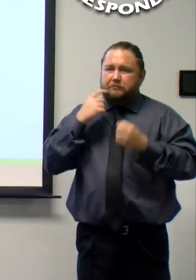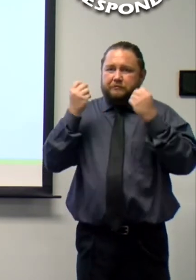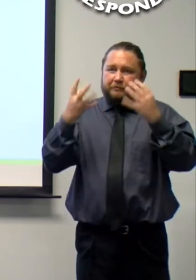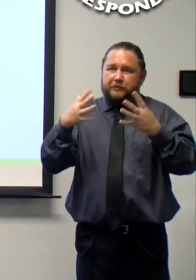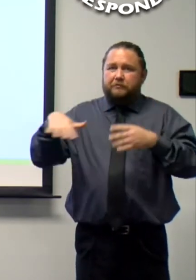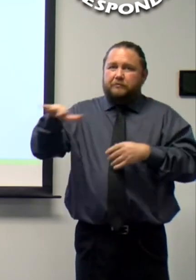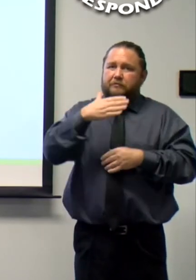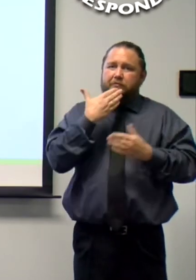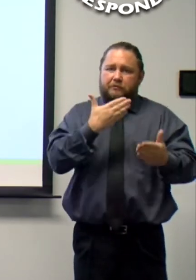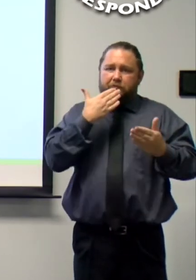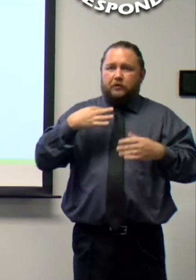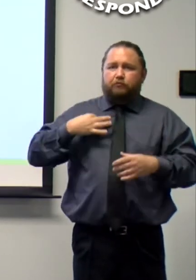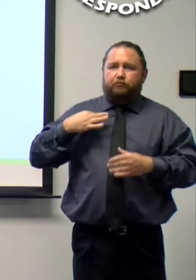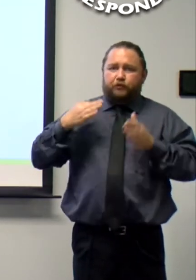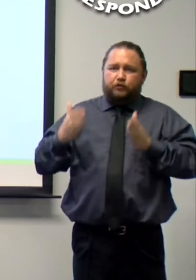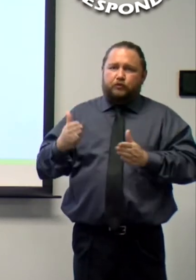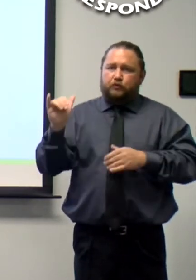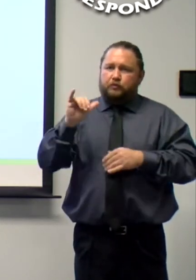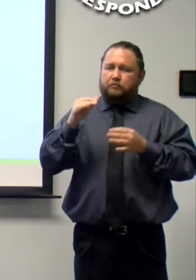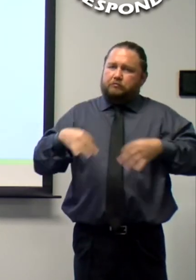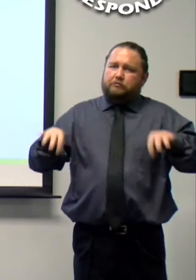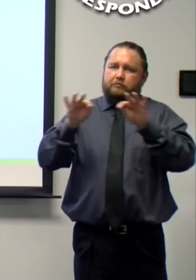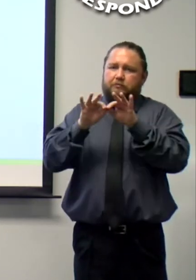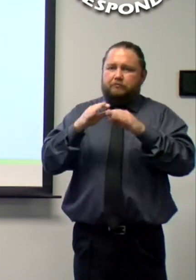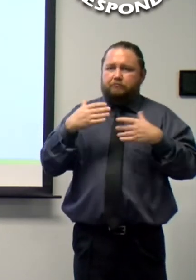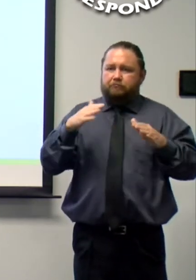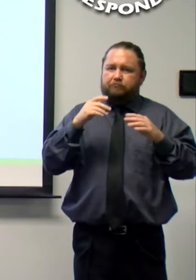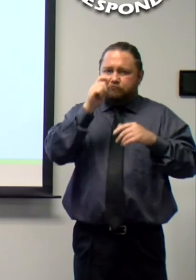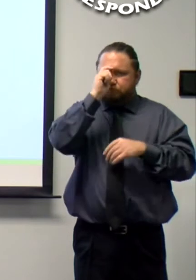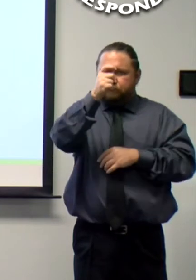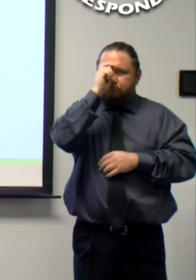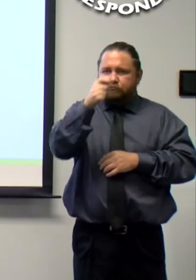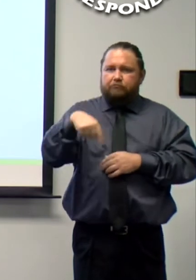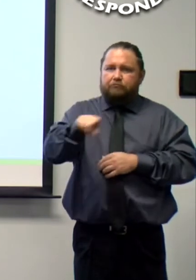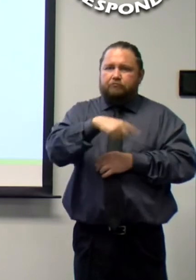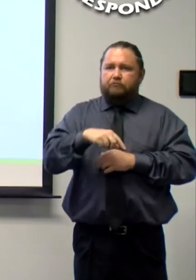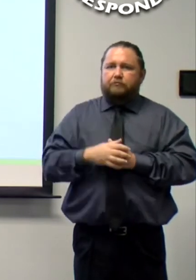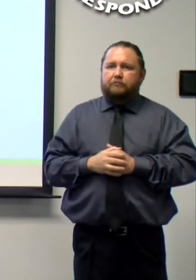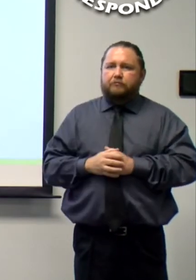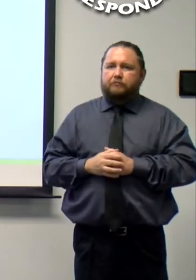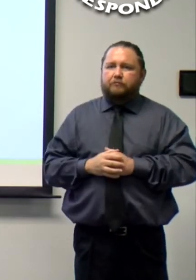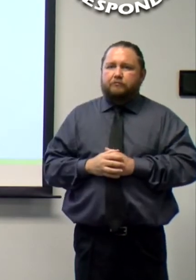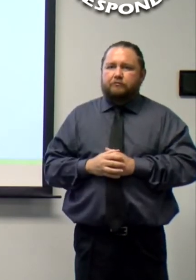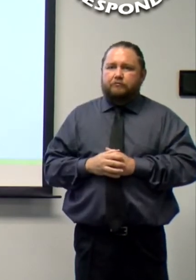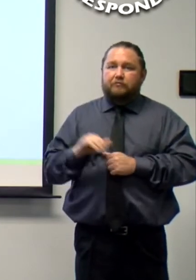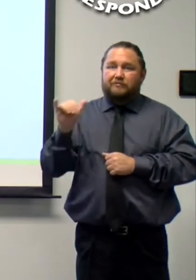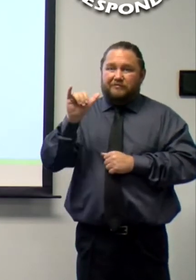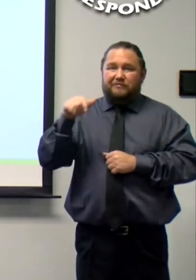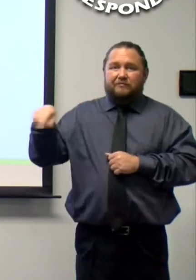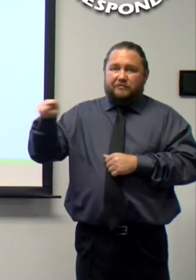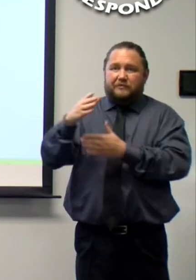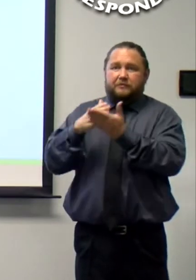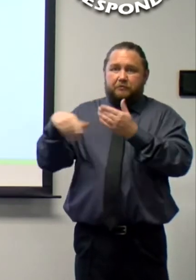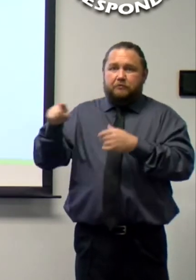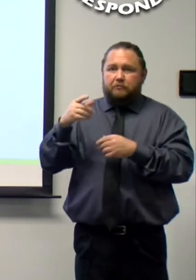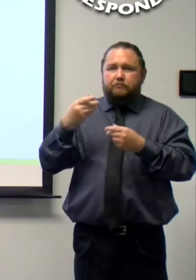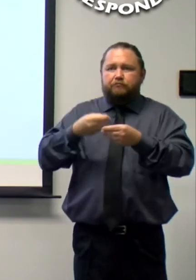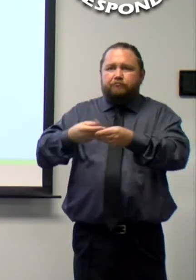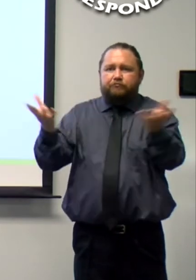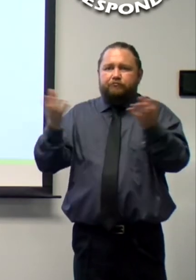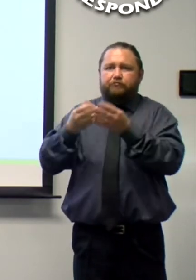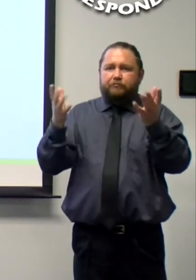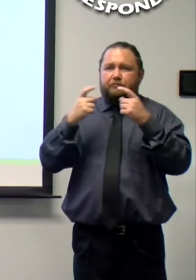the effort to hand out masks to anyone who wants them. A group of volunteers through United Way was doing